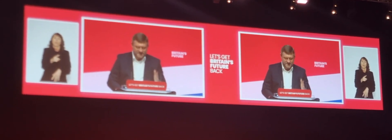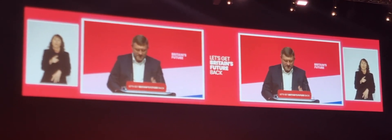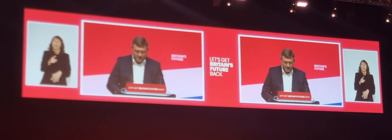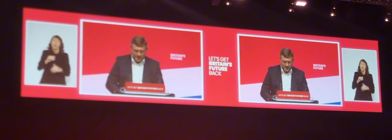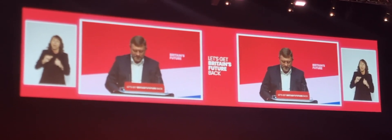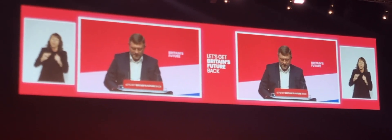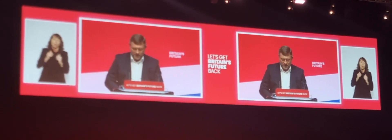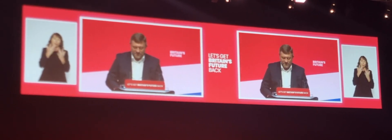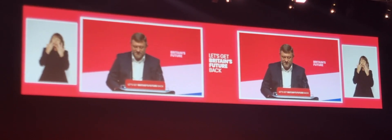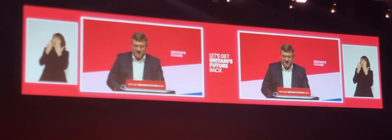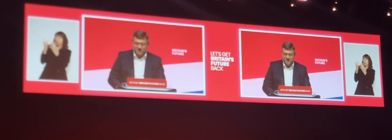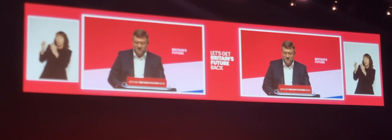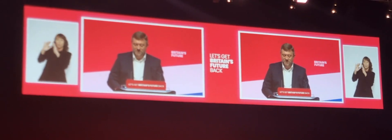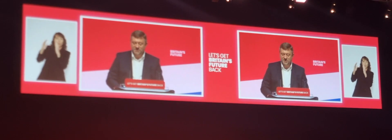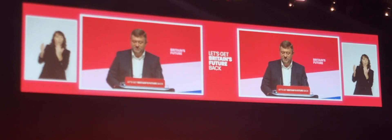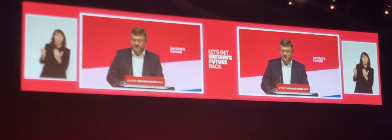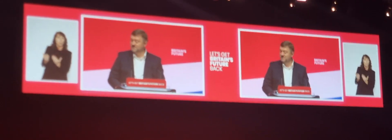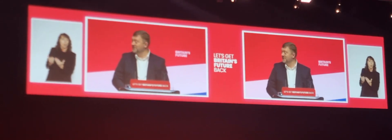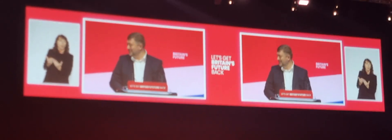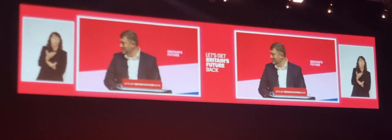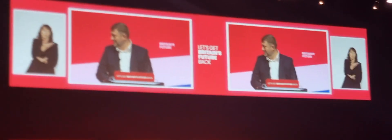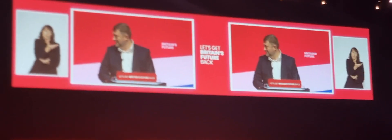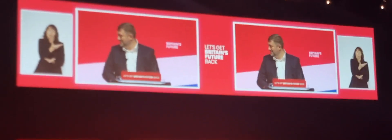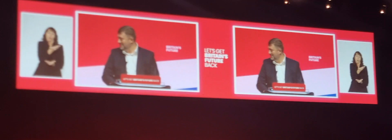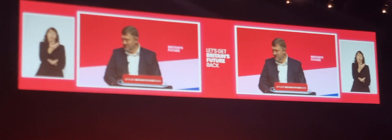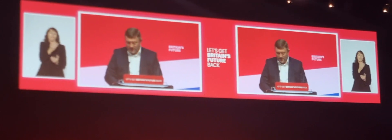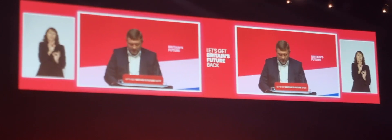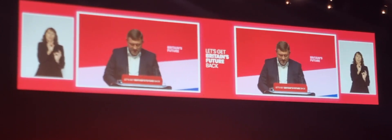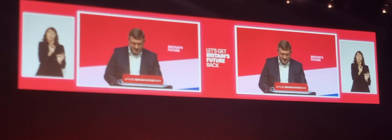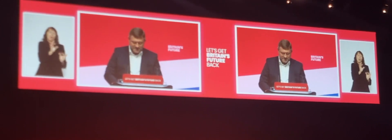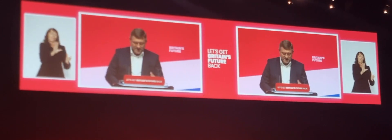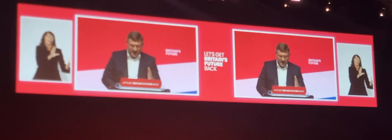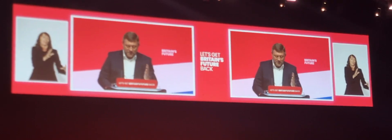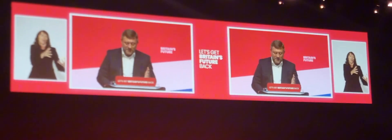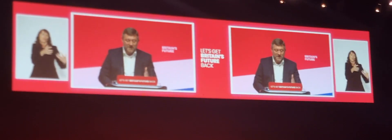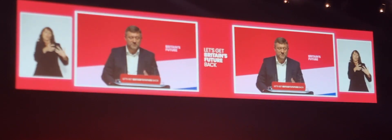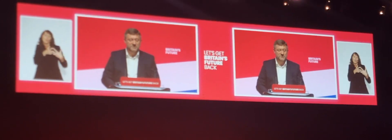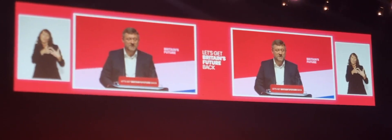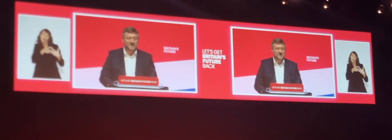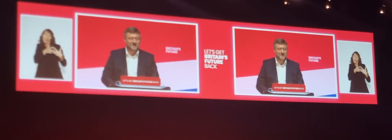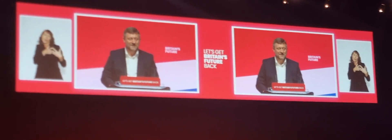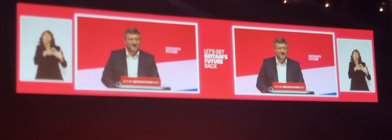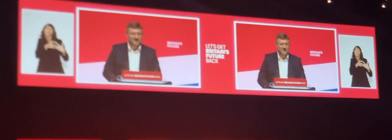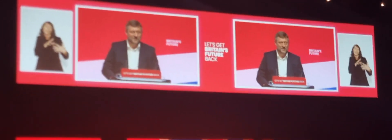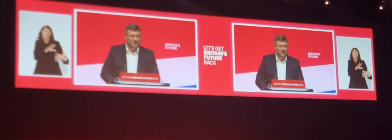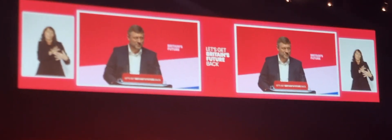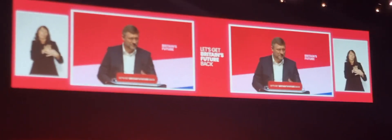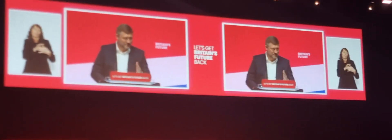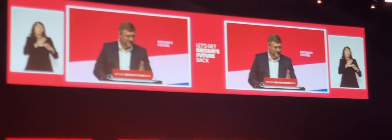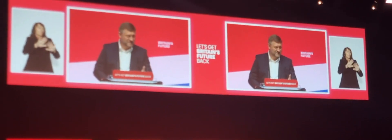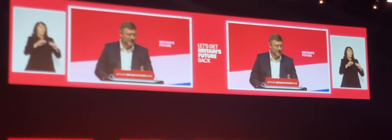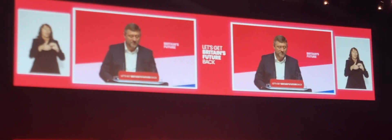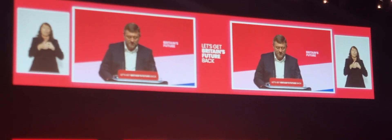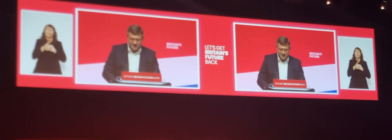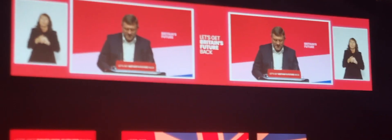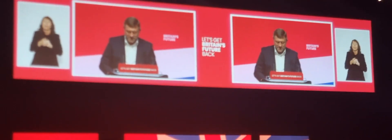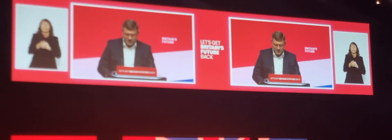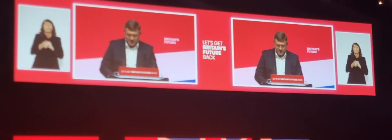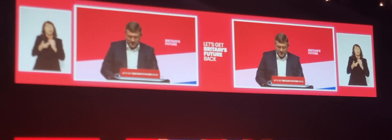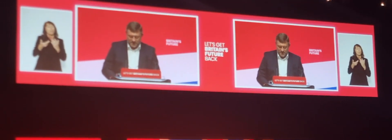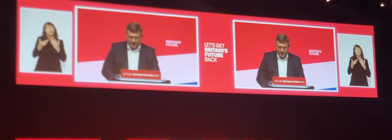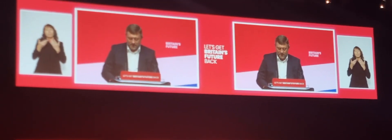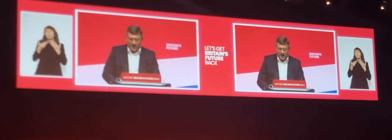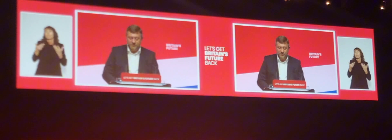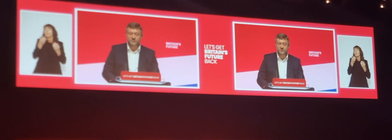great example of such bridge. Dear friends, I would like to say on this honorable